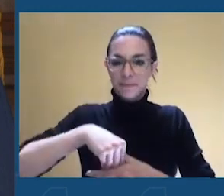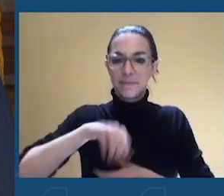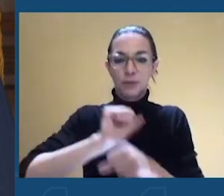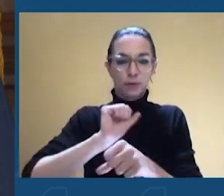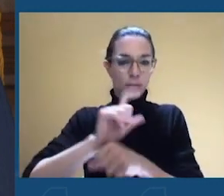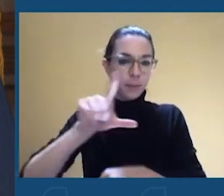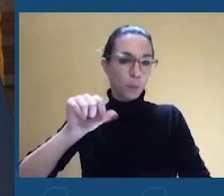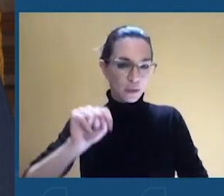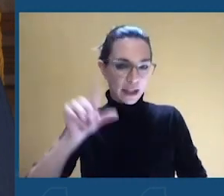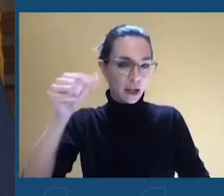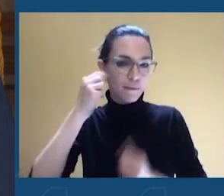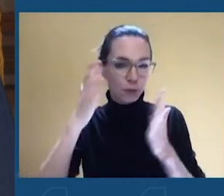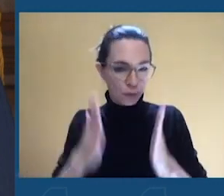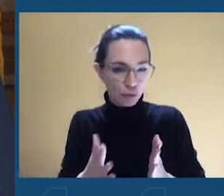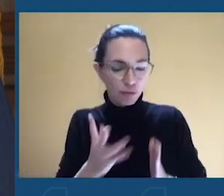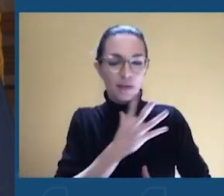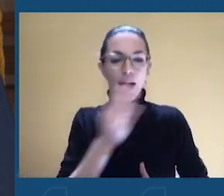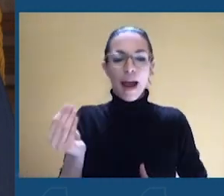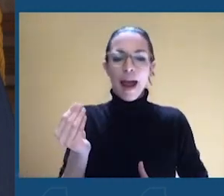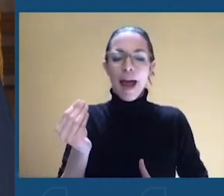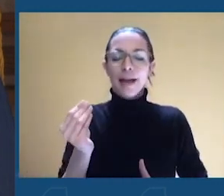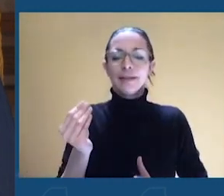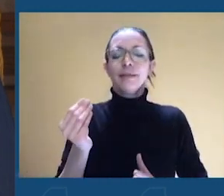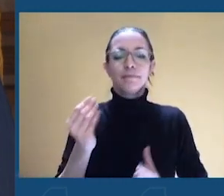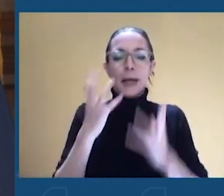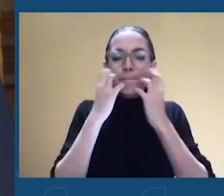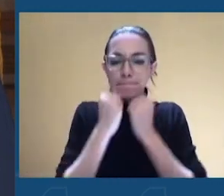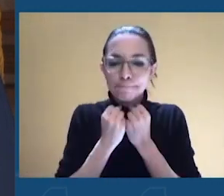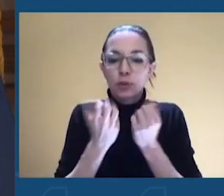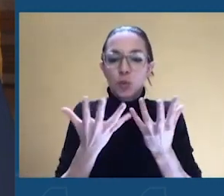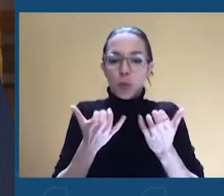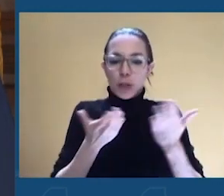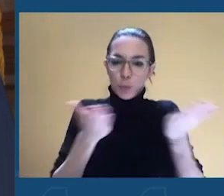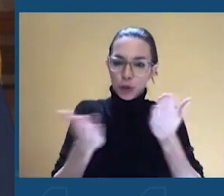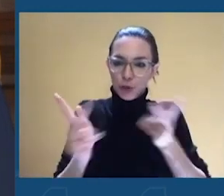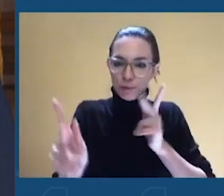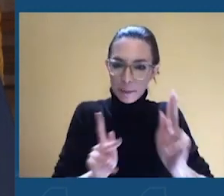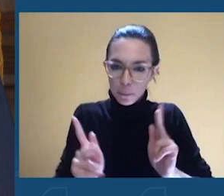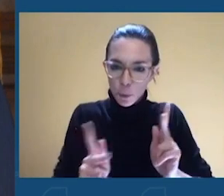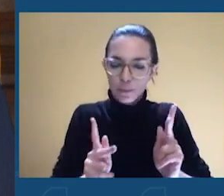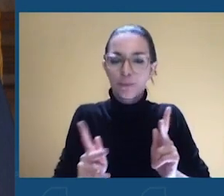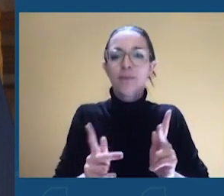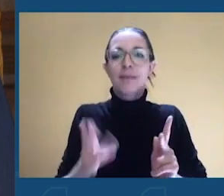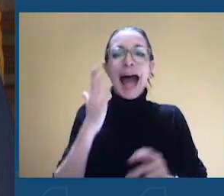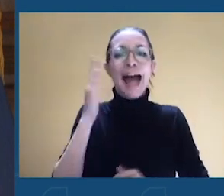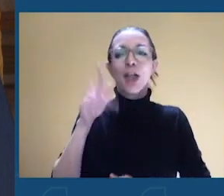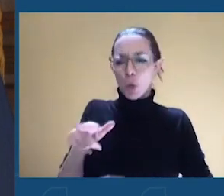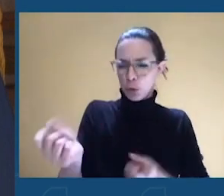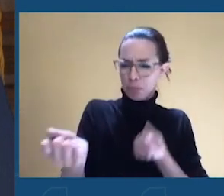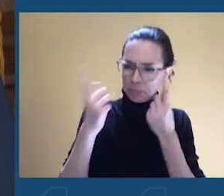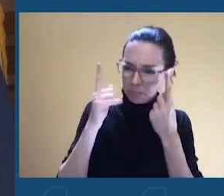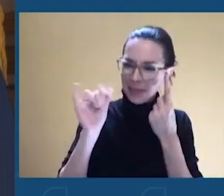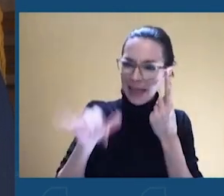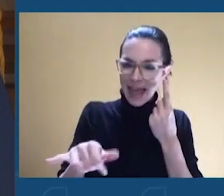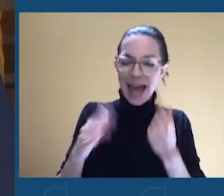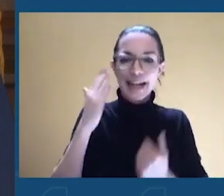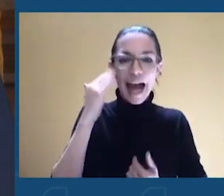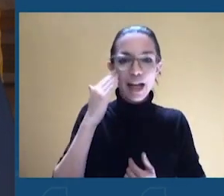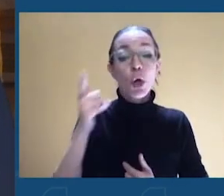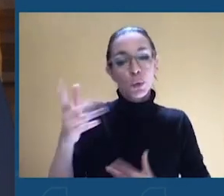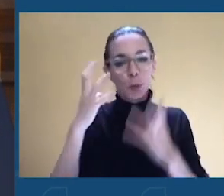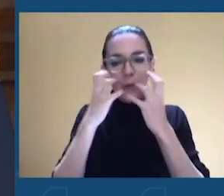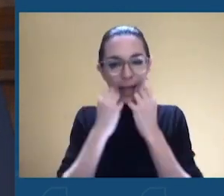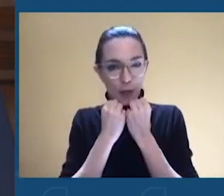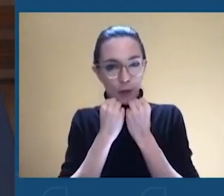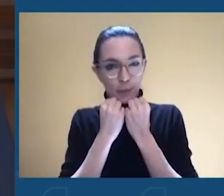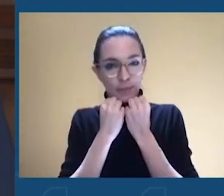people and to serve people. I know you get that. I know you do. I know you care.